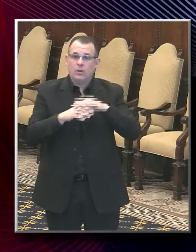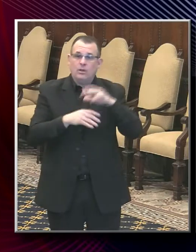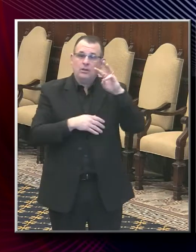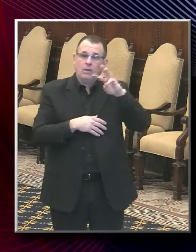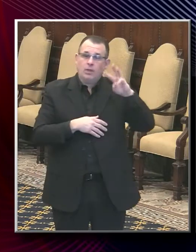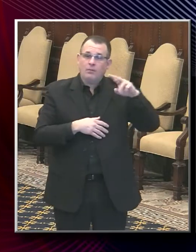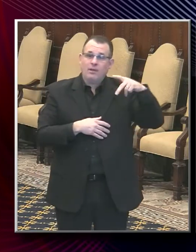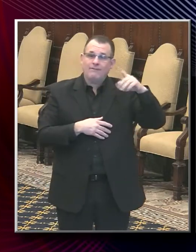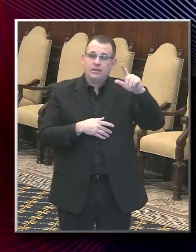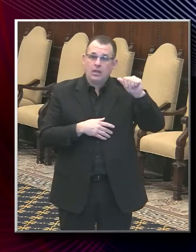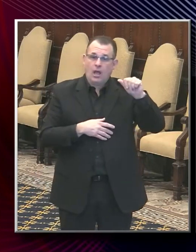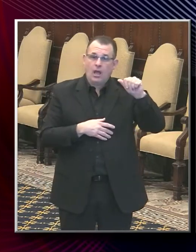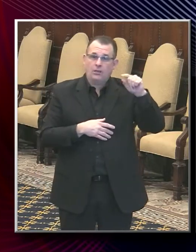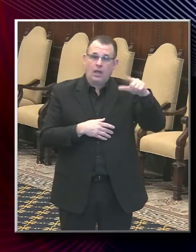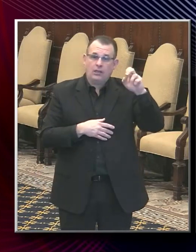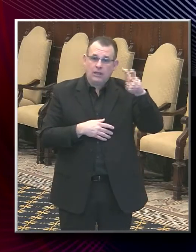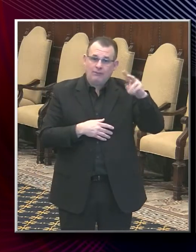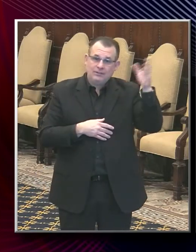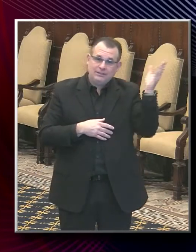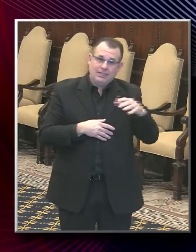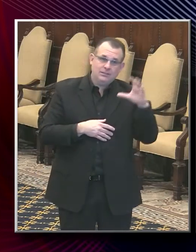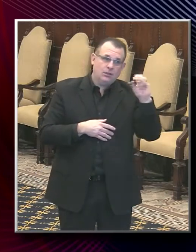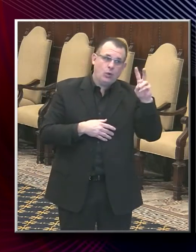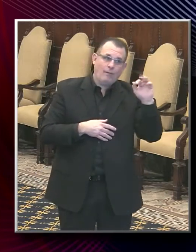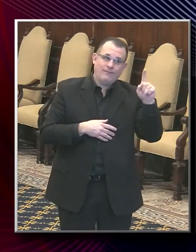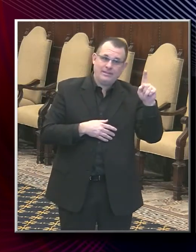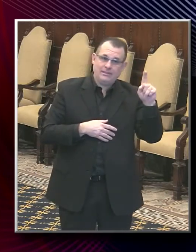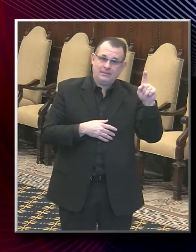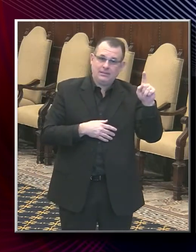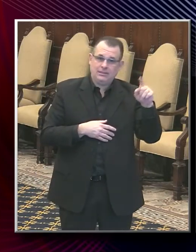www.phila.gov/COVID, or if you want medical questions answered,